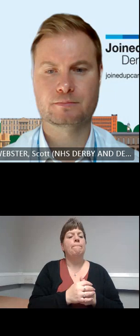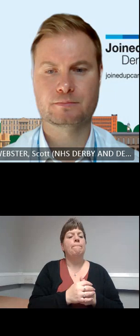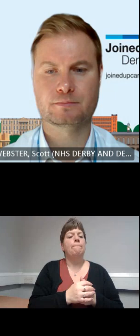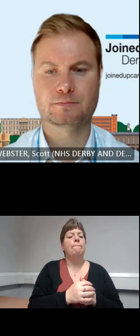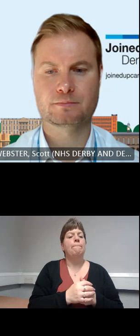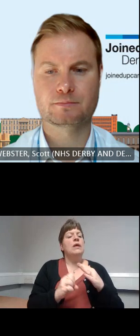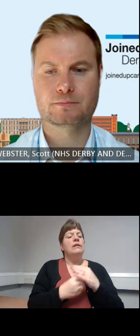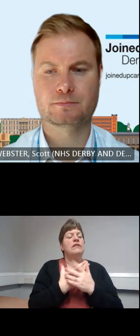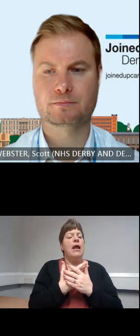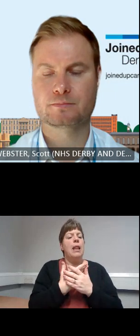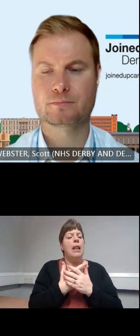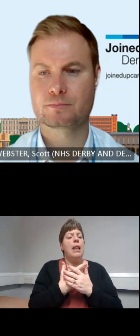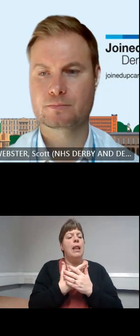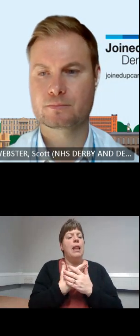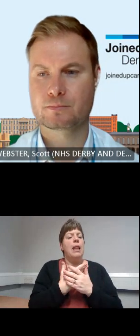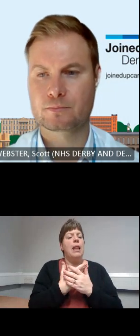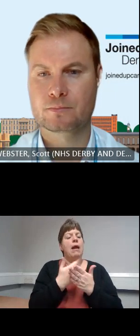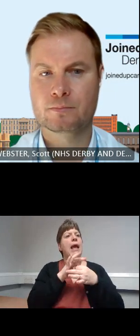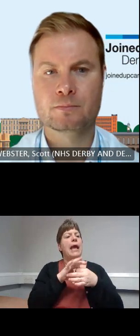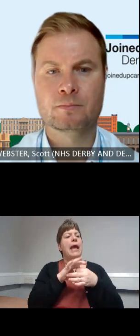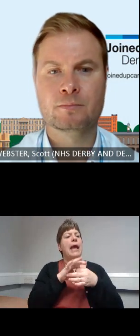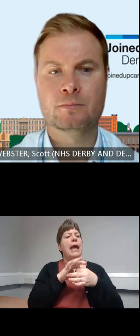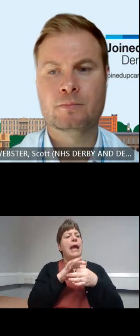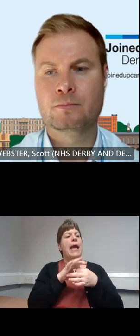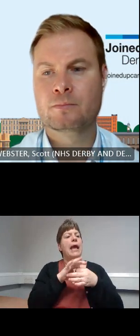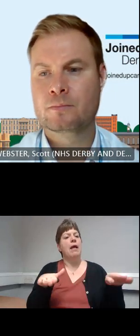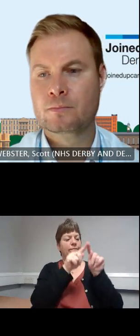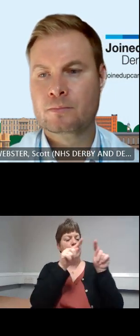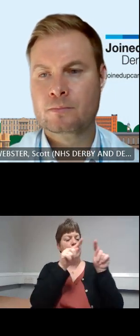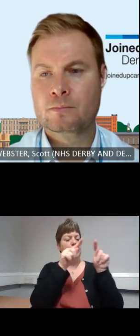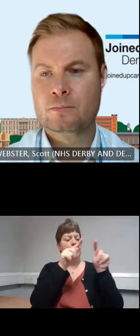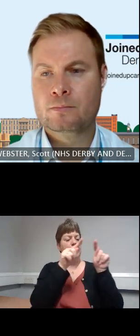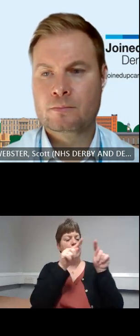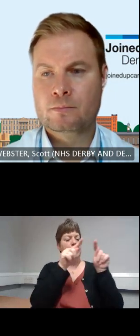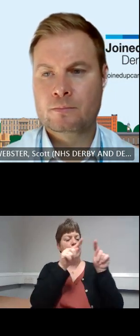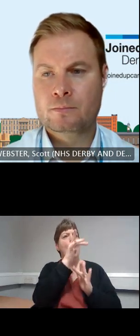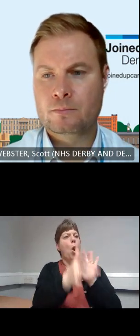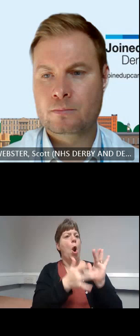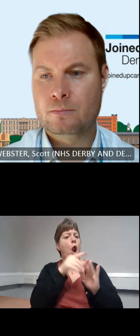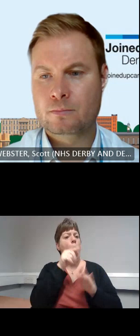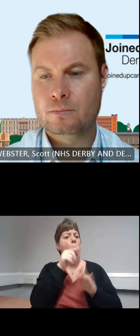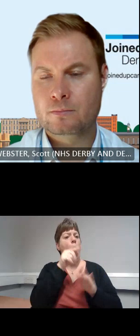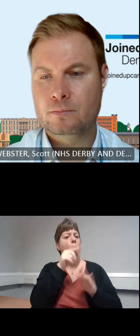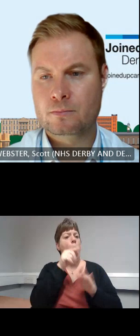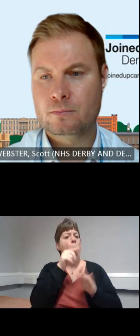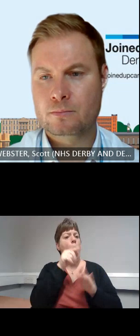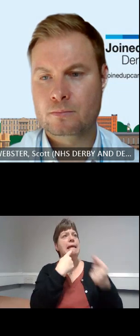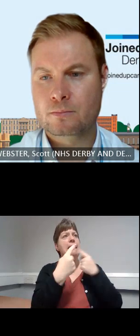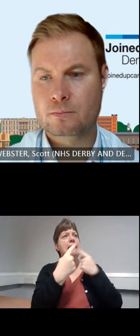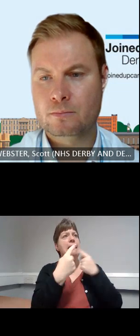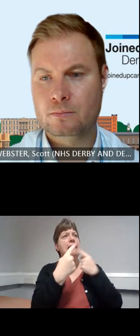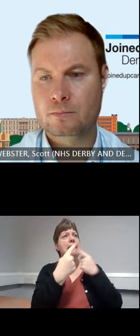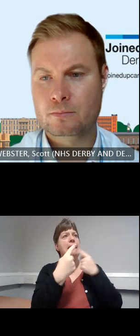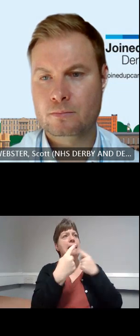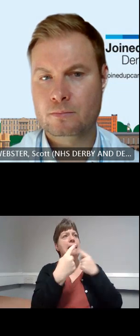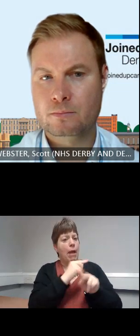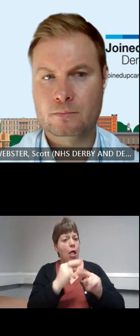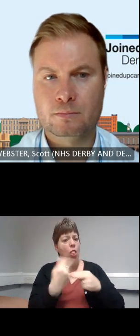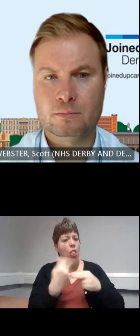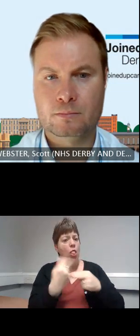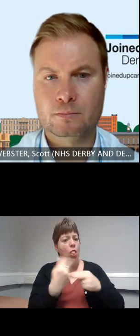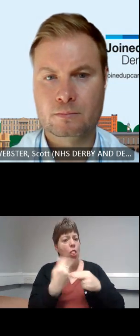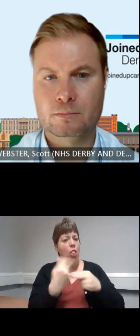a tile on our engagement platform, which is an online platform where people can get information about the review, can sign